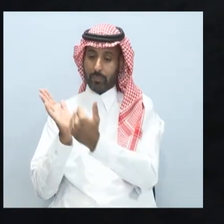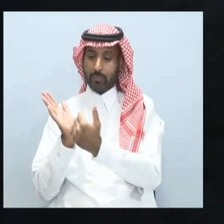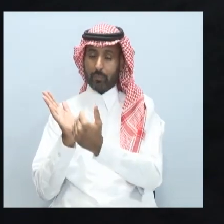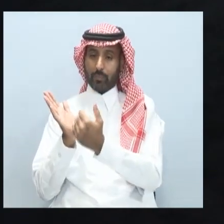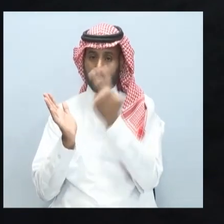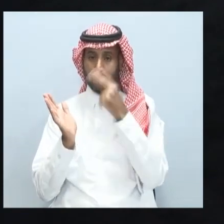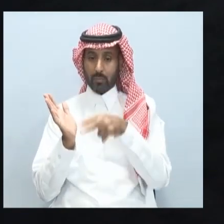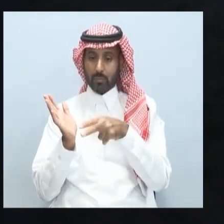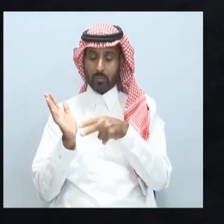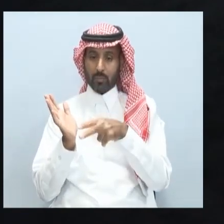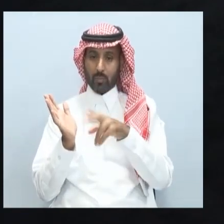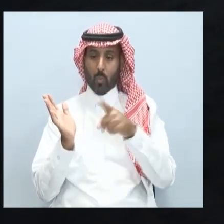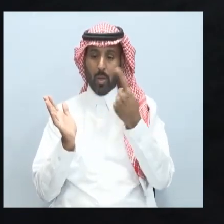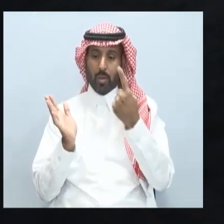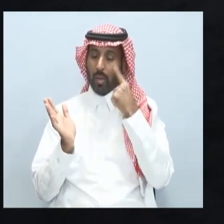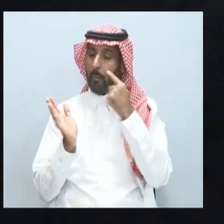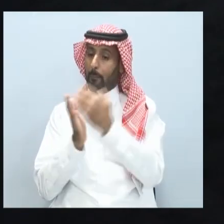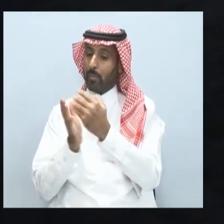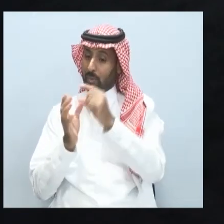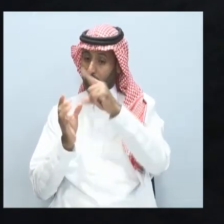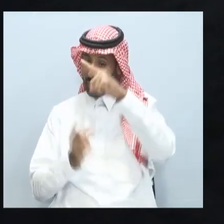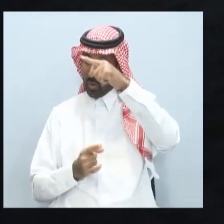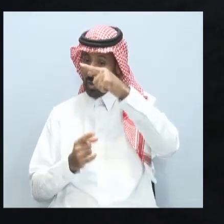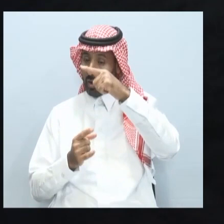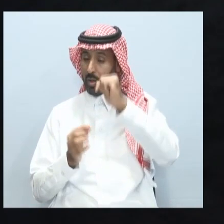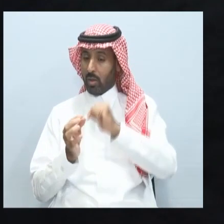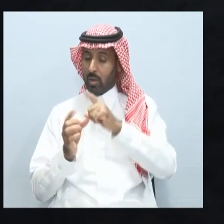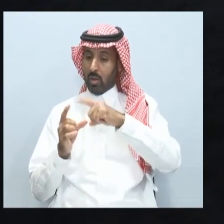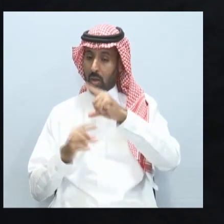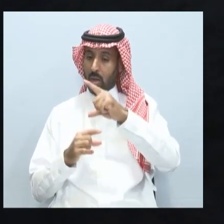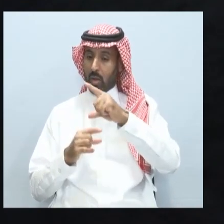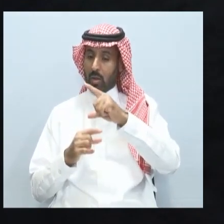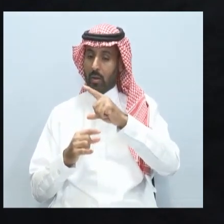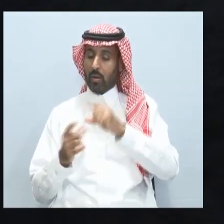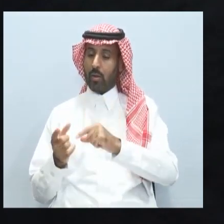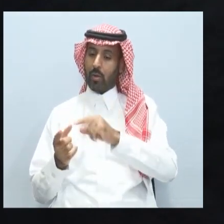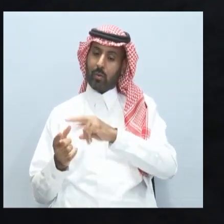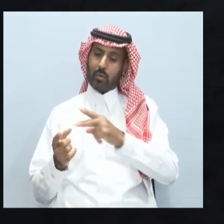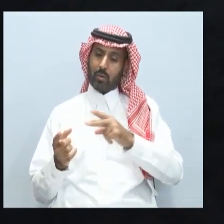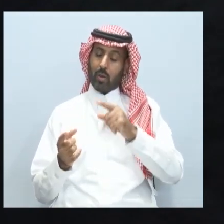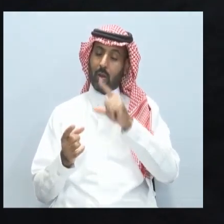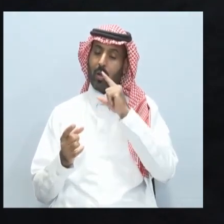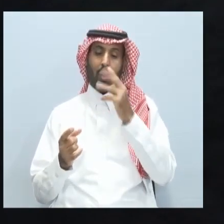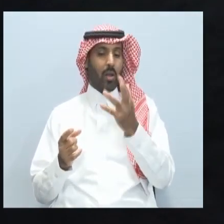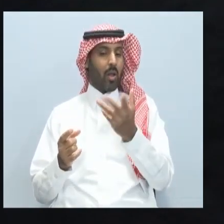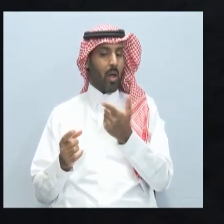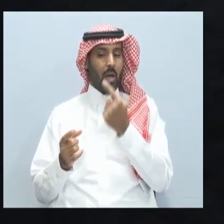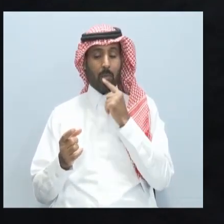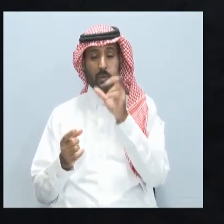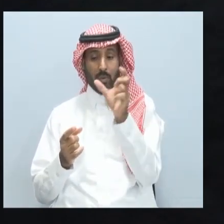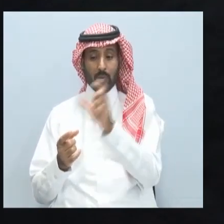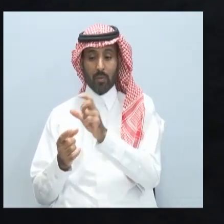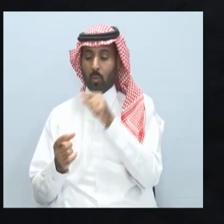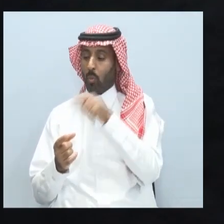You can see that one paragraph is longer than the other. So we have here, it's not about the number of words, it is